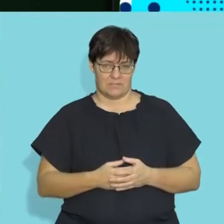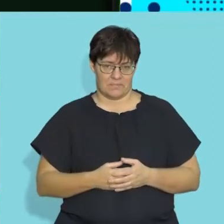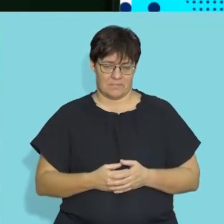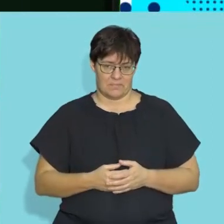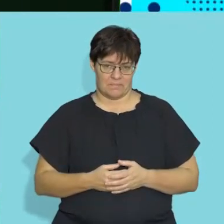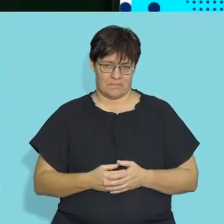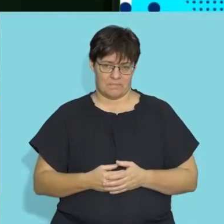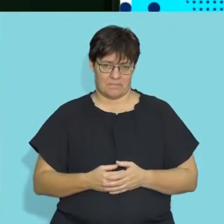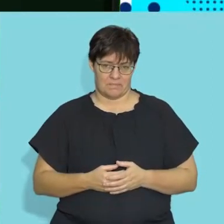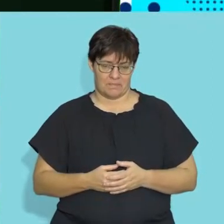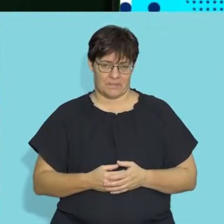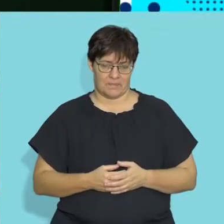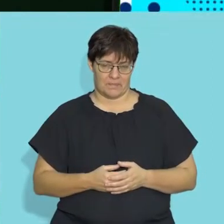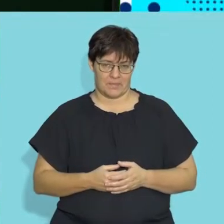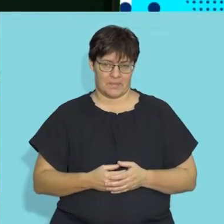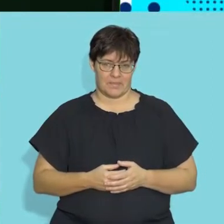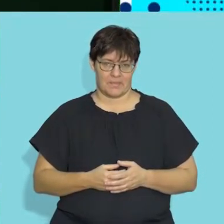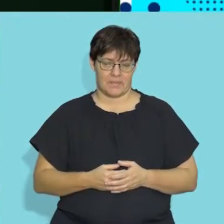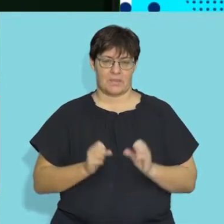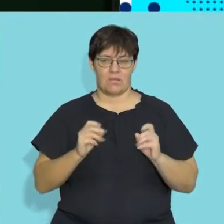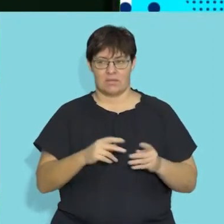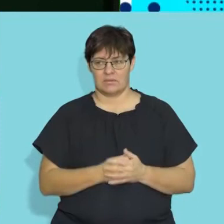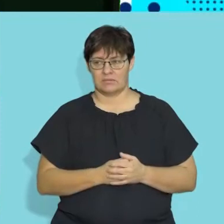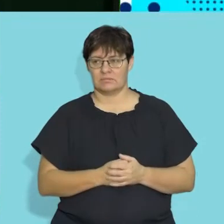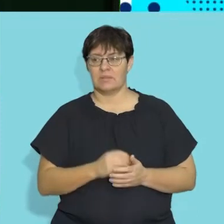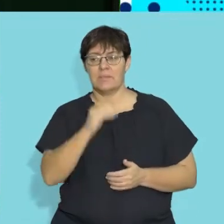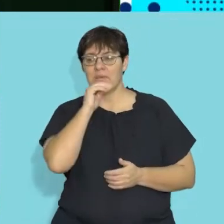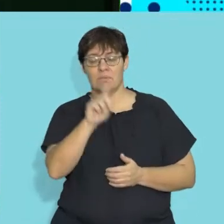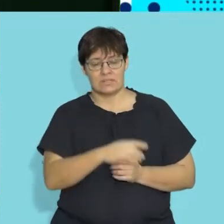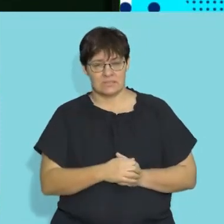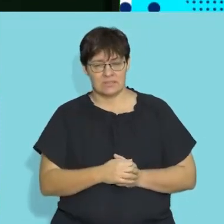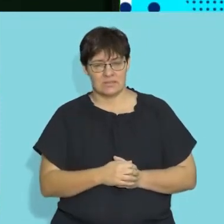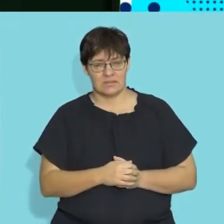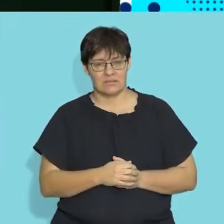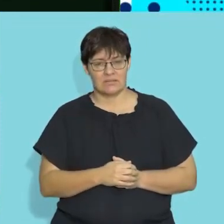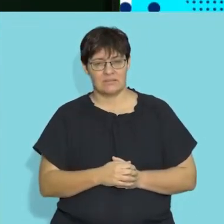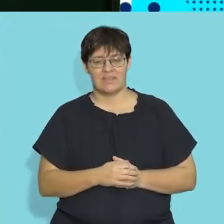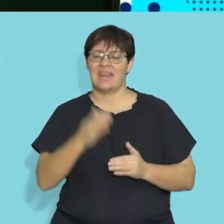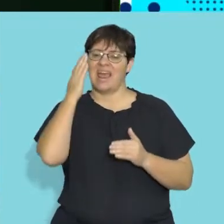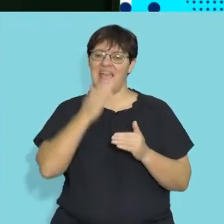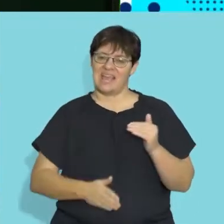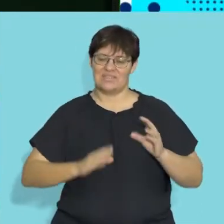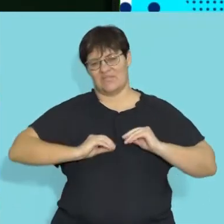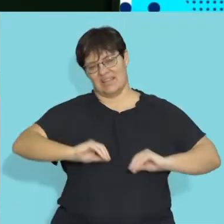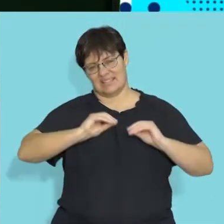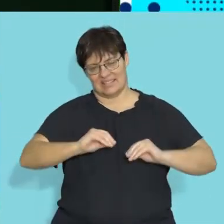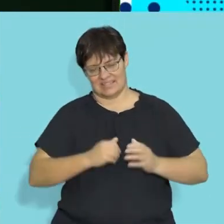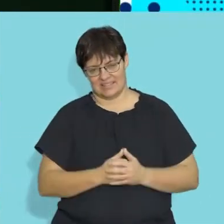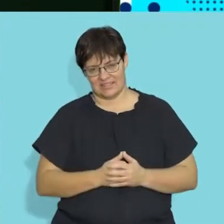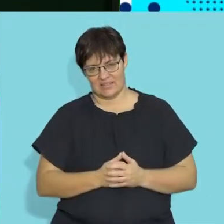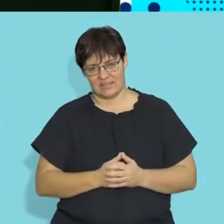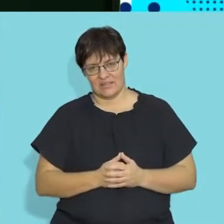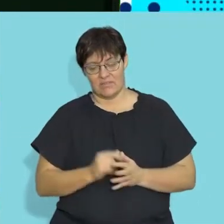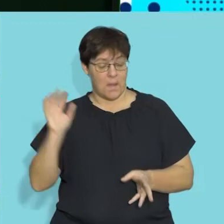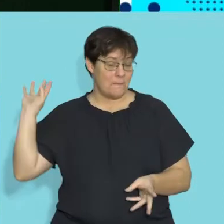a regular basis. Okay, so this means now that we have come to the end of our lesson. If